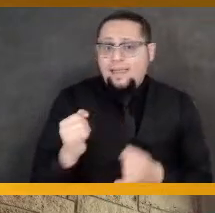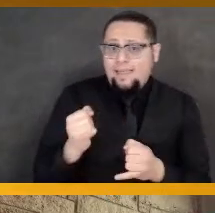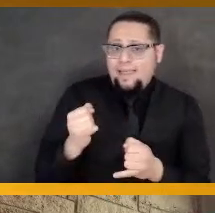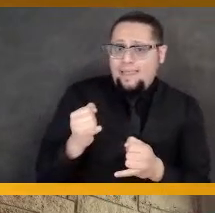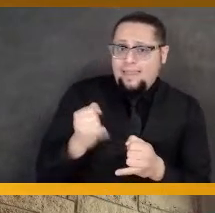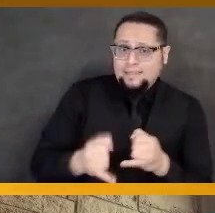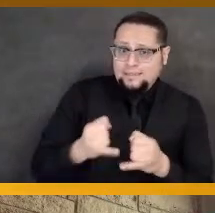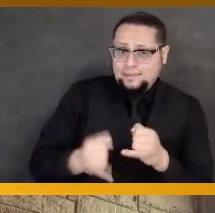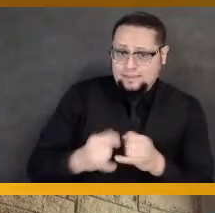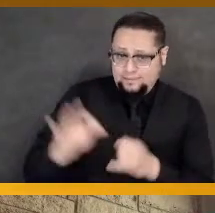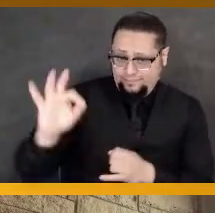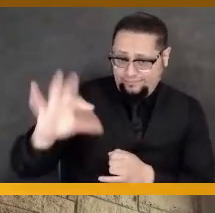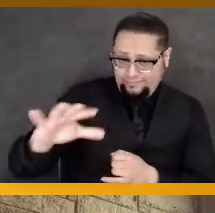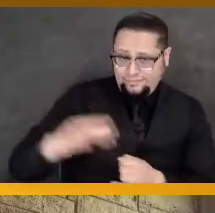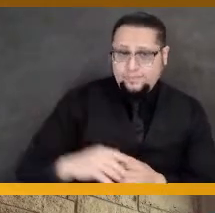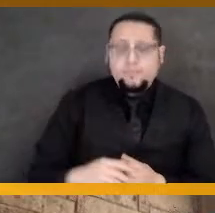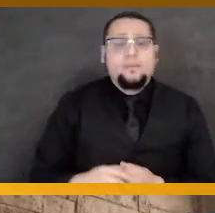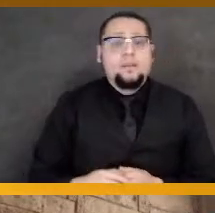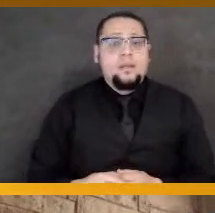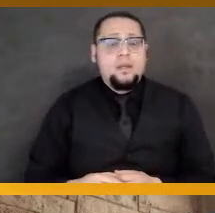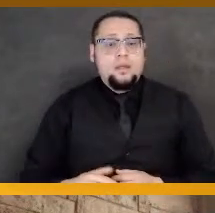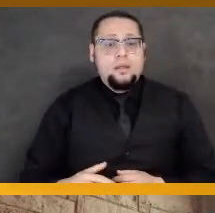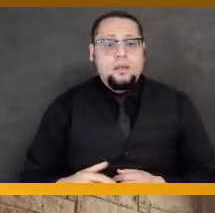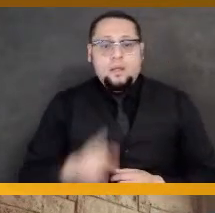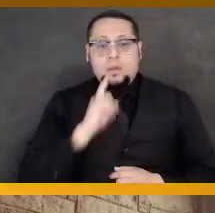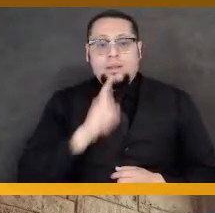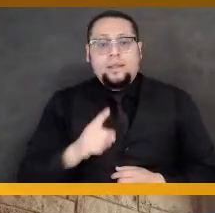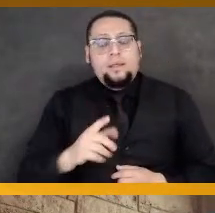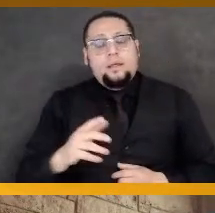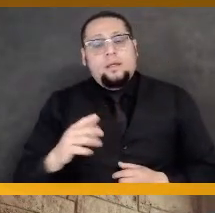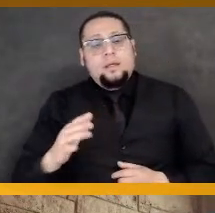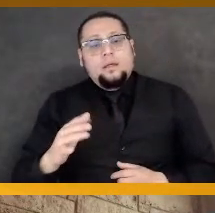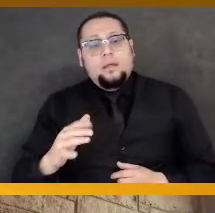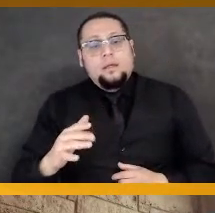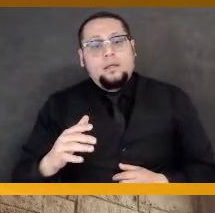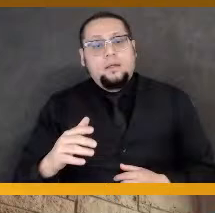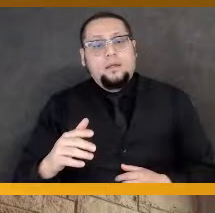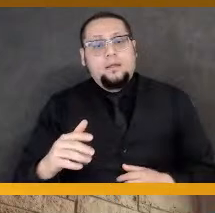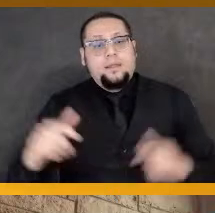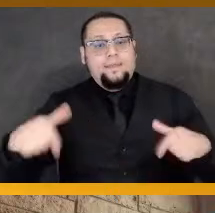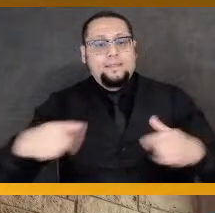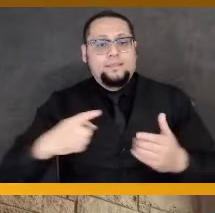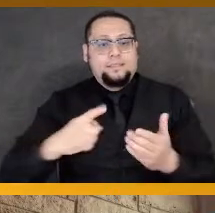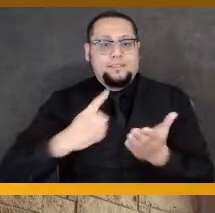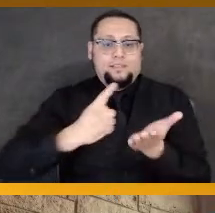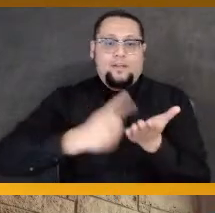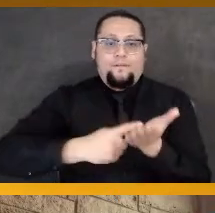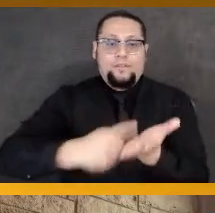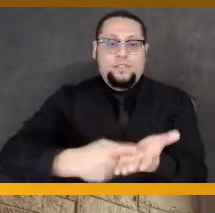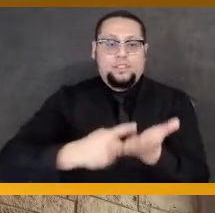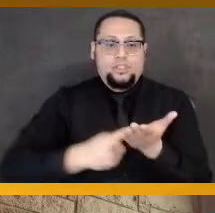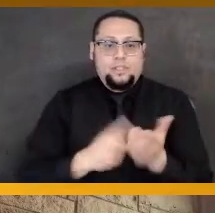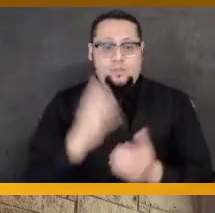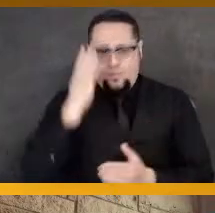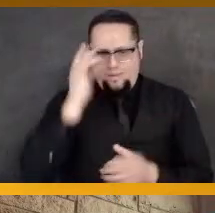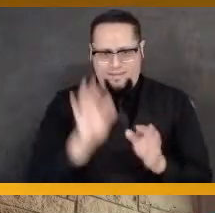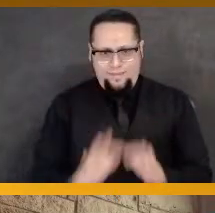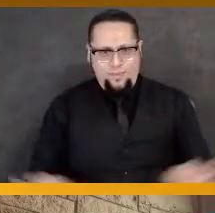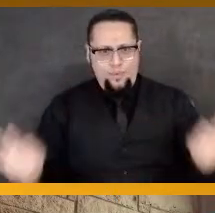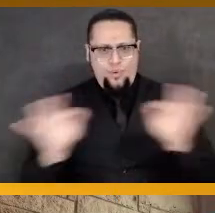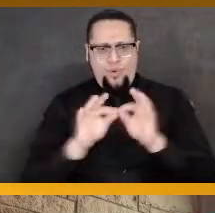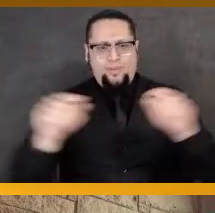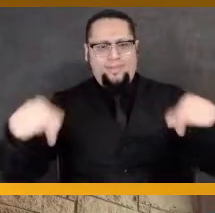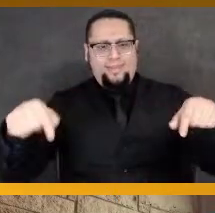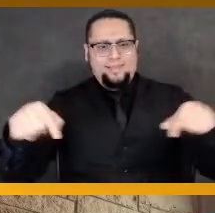that I would like to add is actually part of this conversation and why it's so important. And